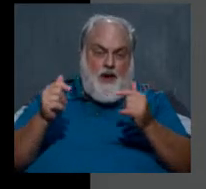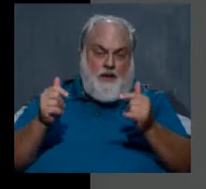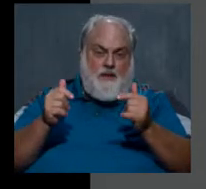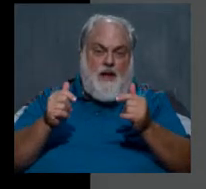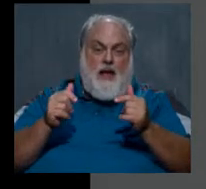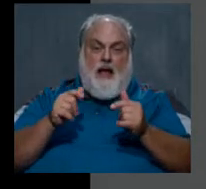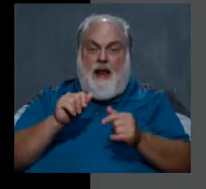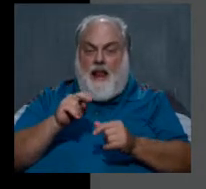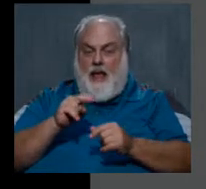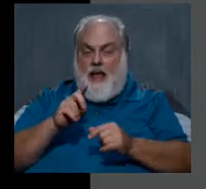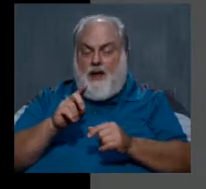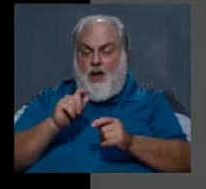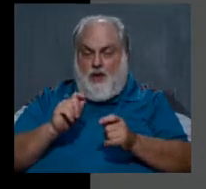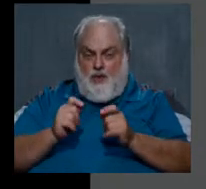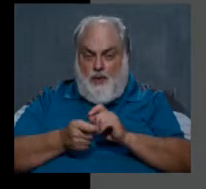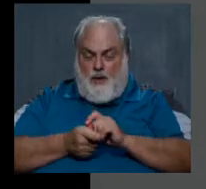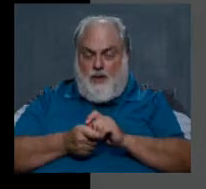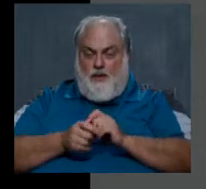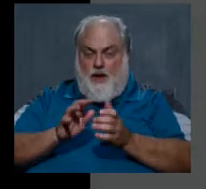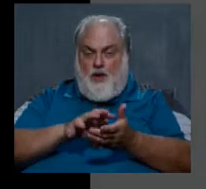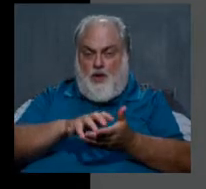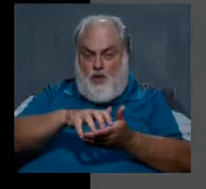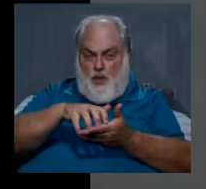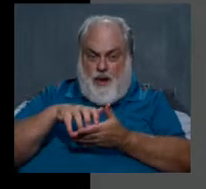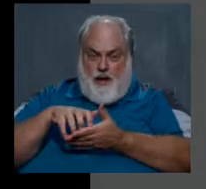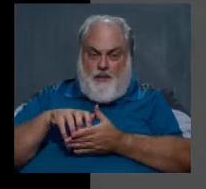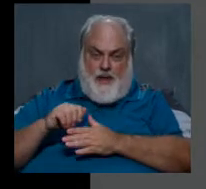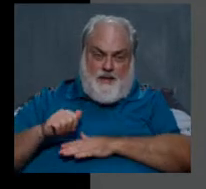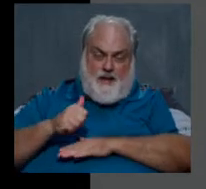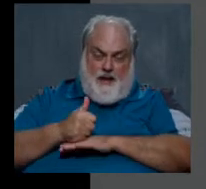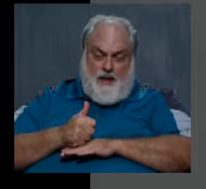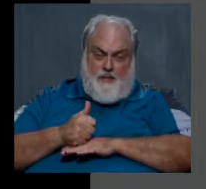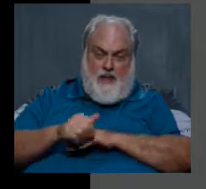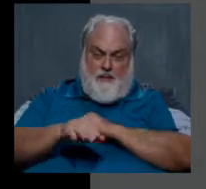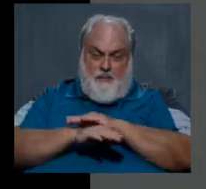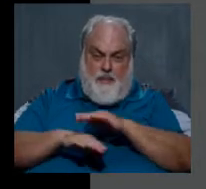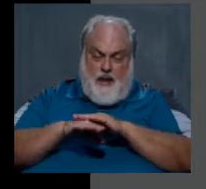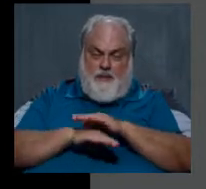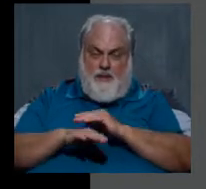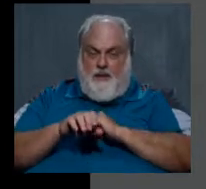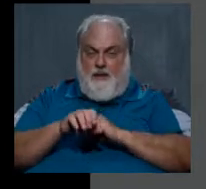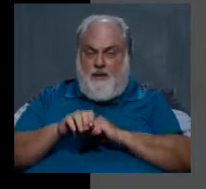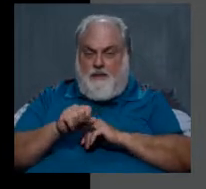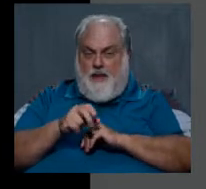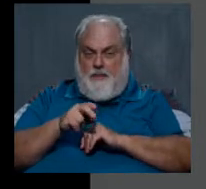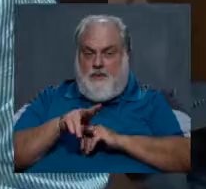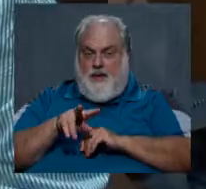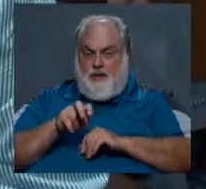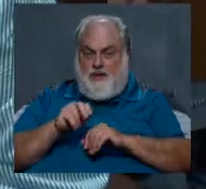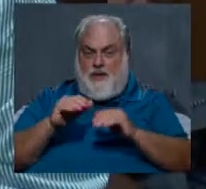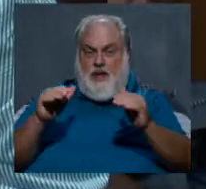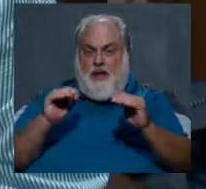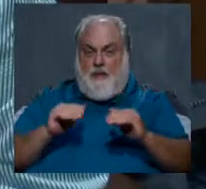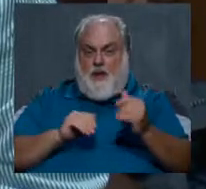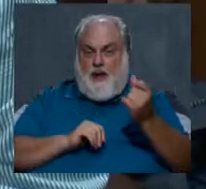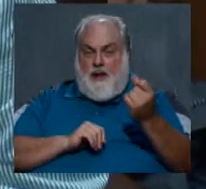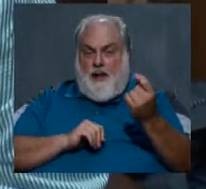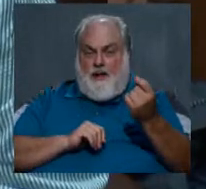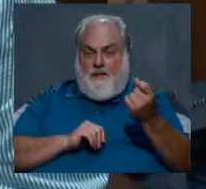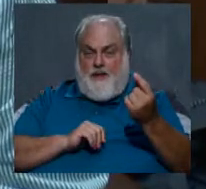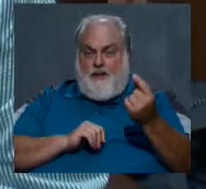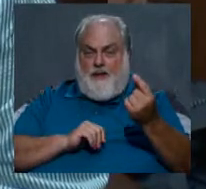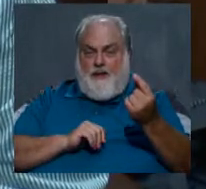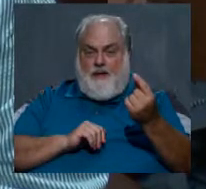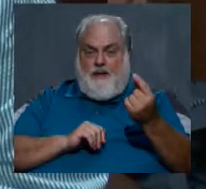Land Alteration Ordinance to allow grading of the lots with the installation of the basic infrastructure for the subdivision. And item number 11, files number